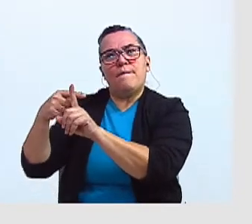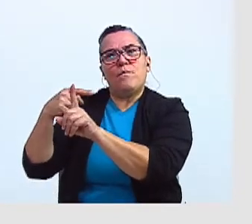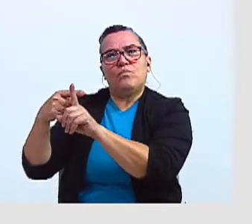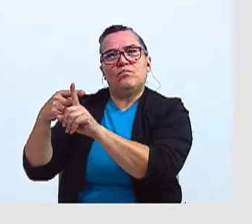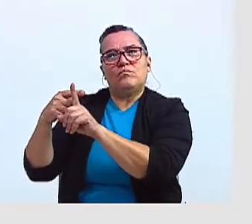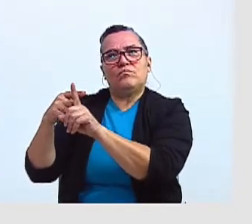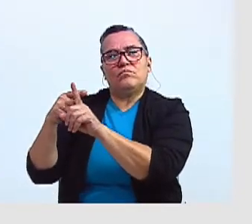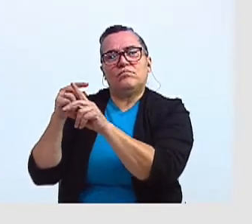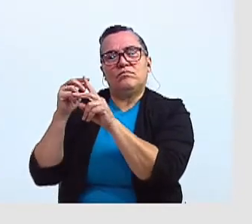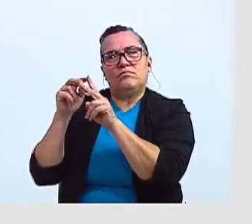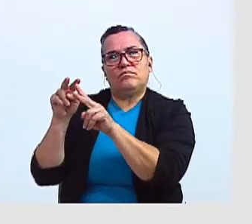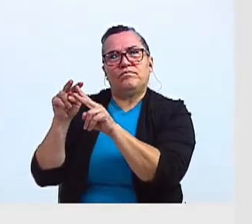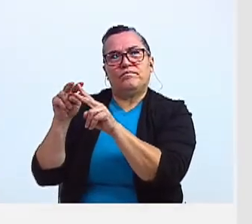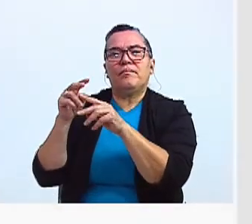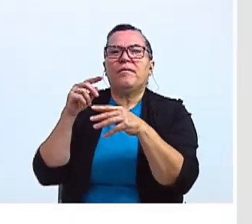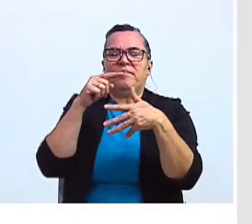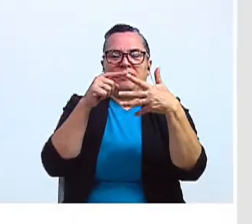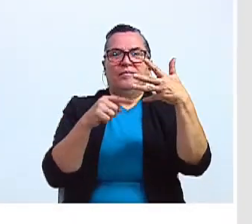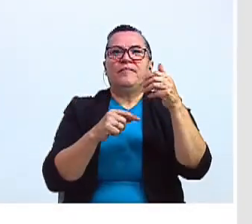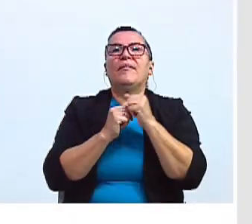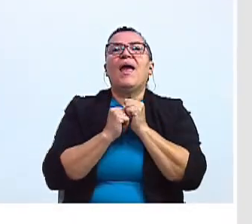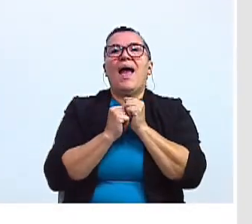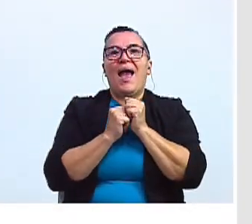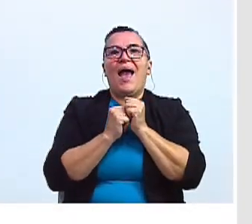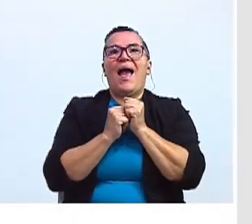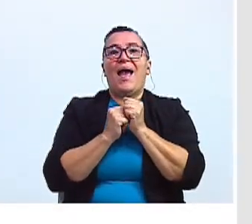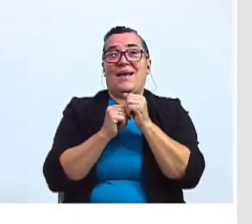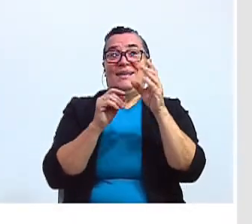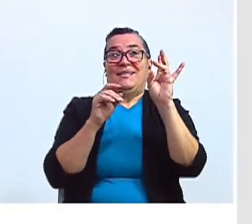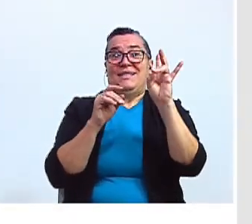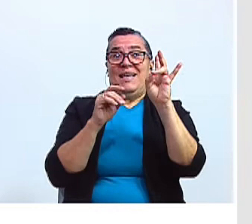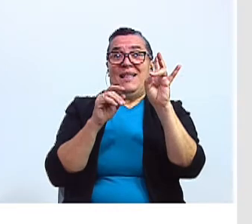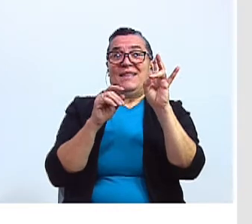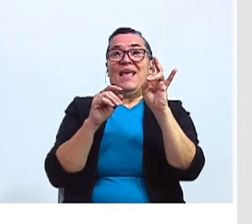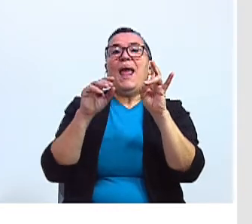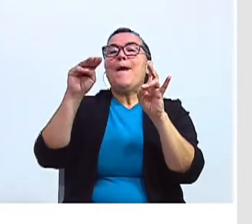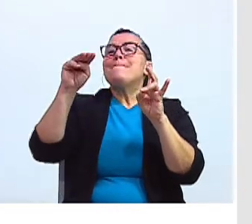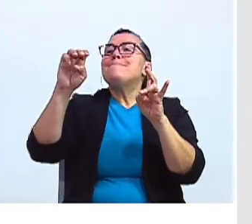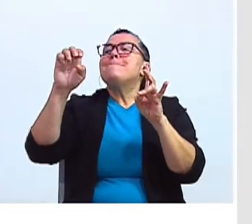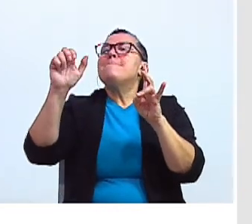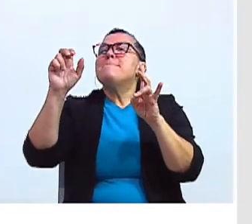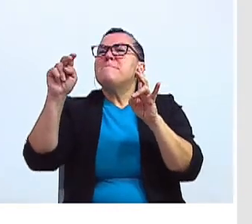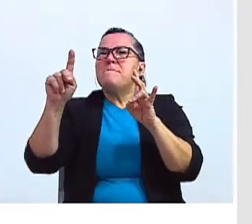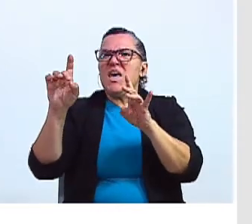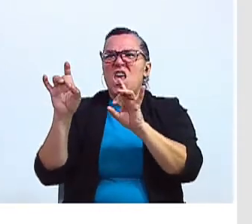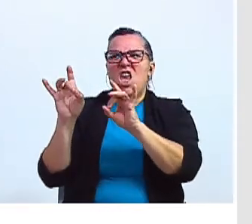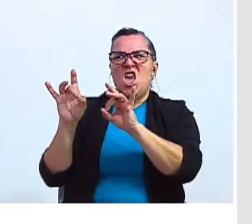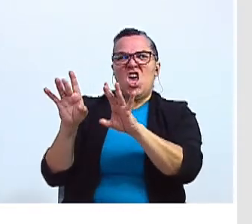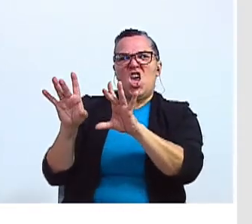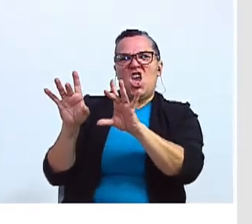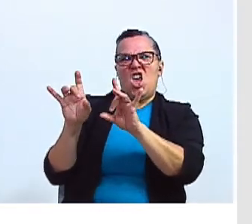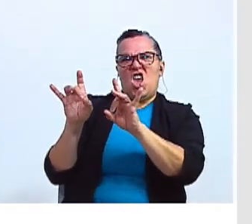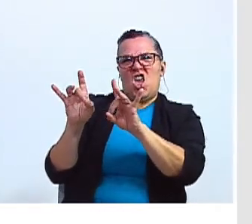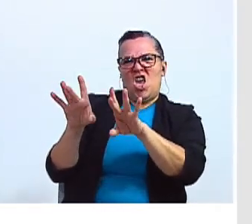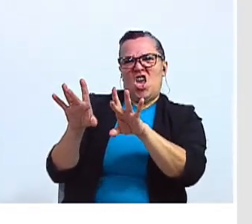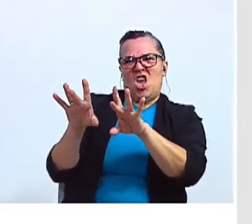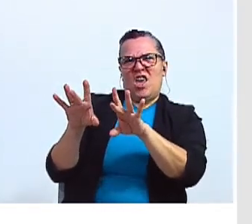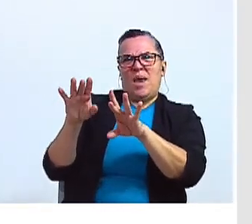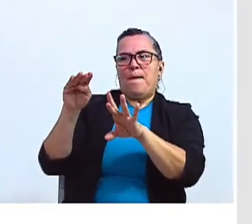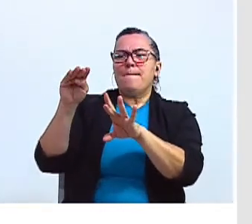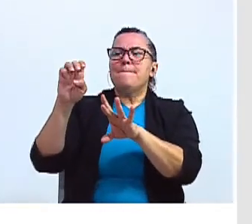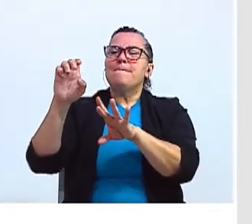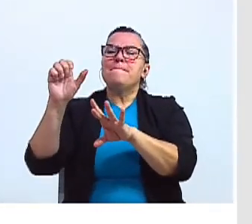see what do you have there. Okay, that's right. The first is mean. Okay, number 7